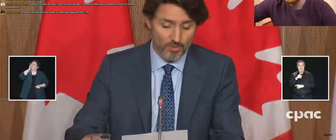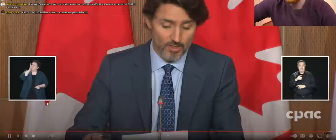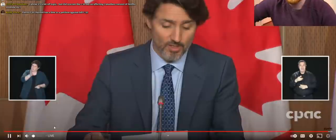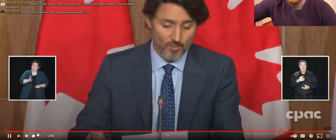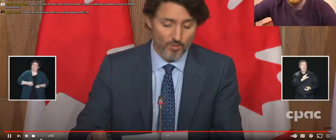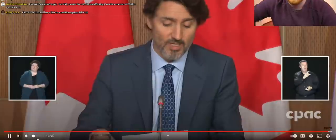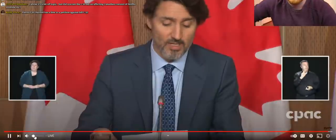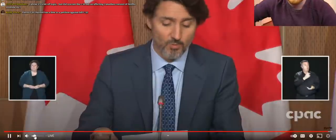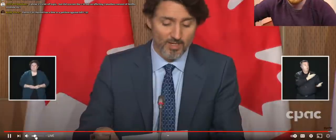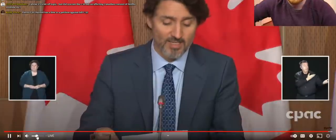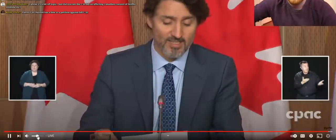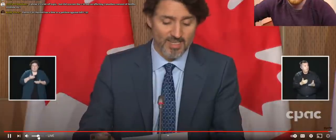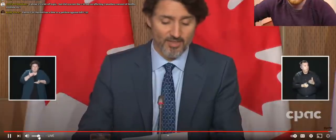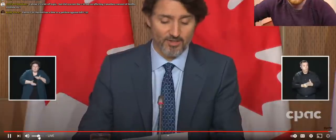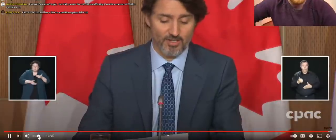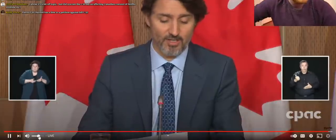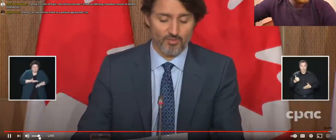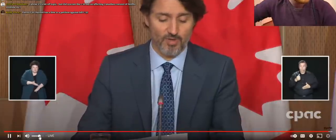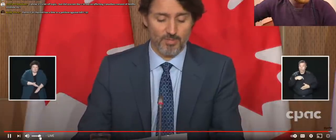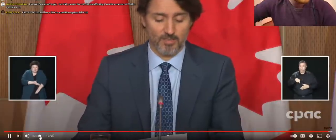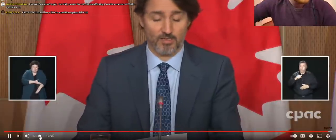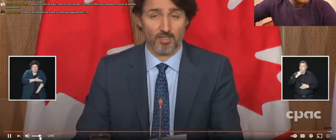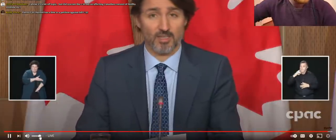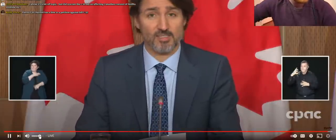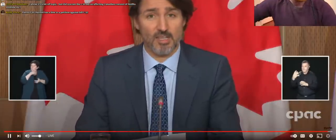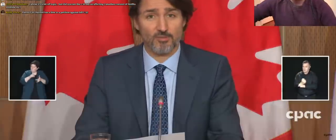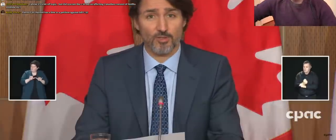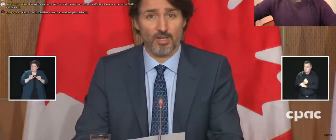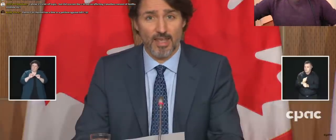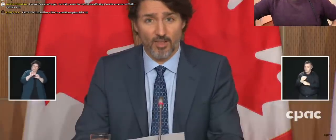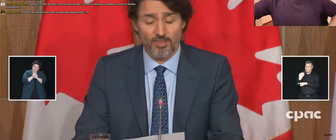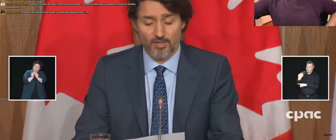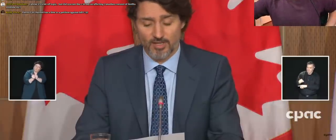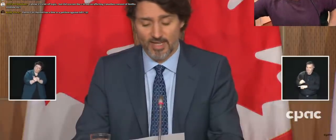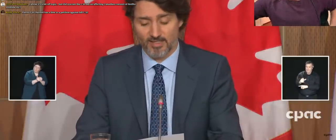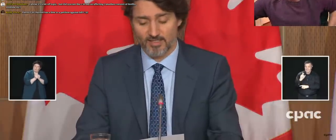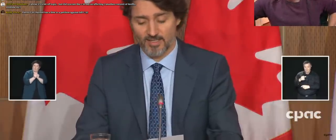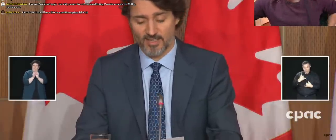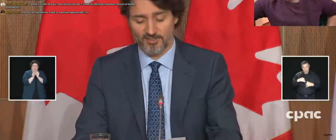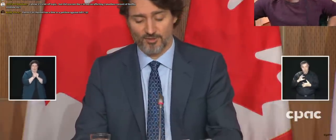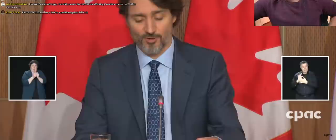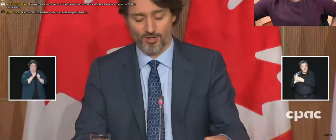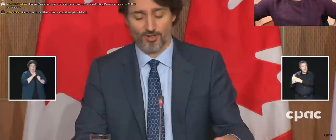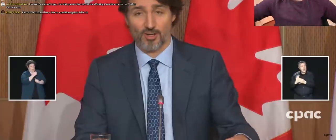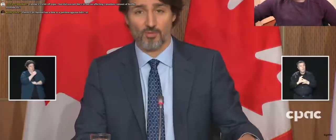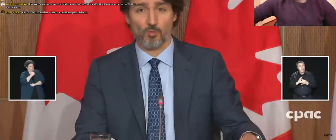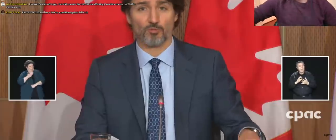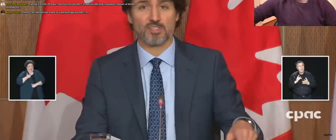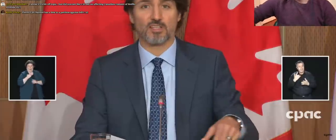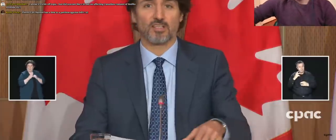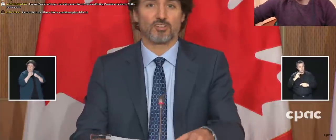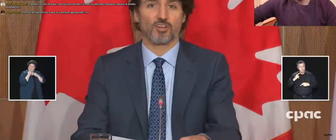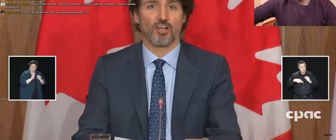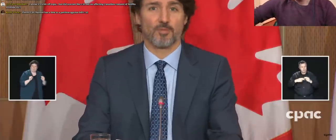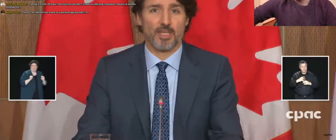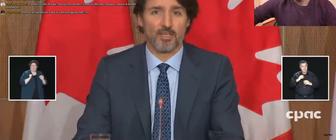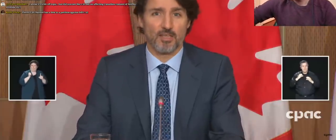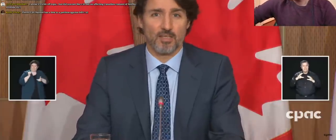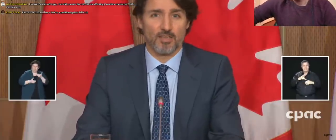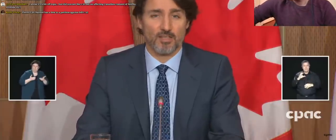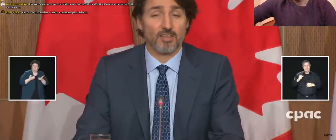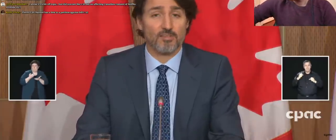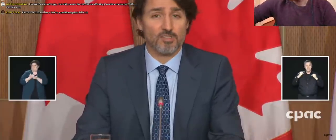too. Oh, here's English. Working together to rebuild a safer, healthier Canada and a stronger, more resilient